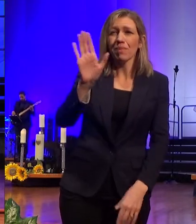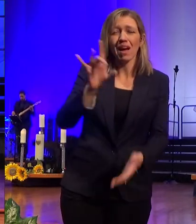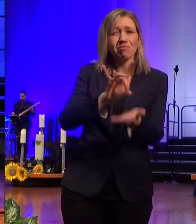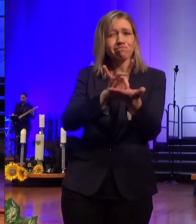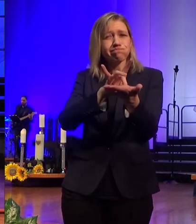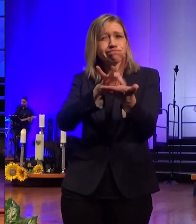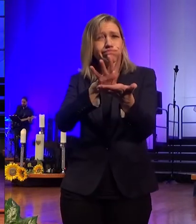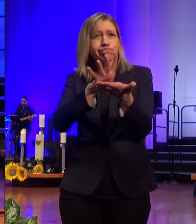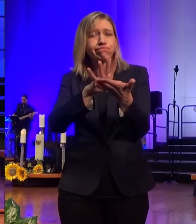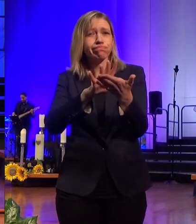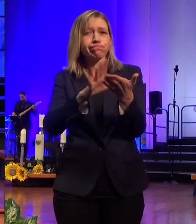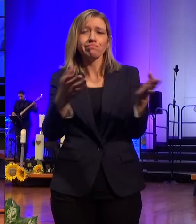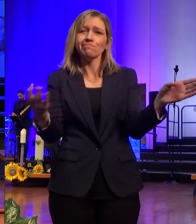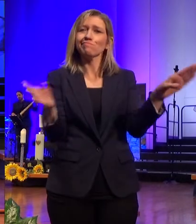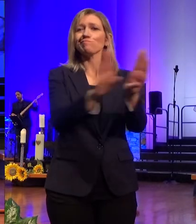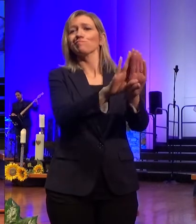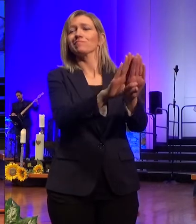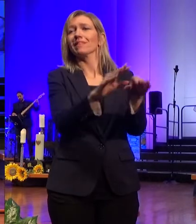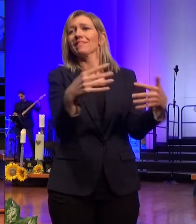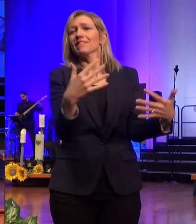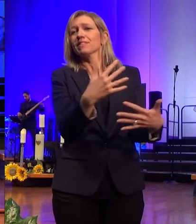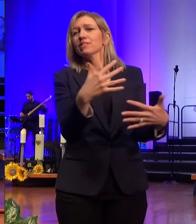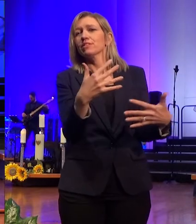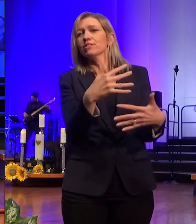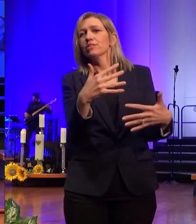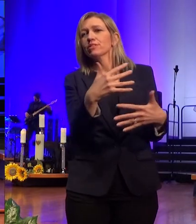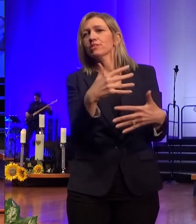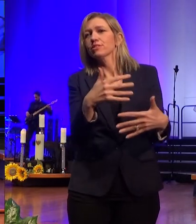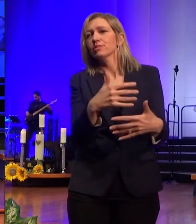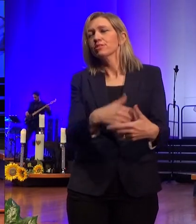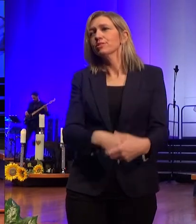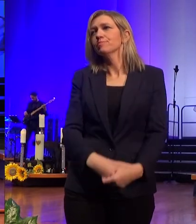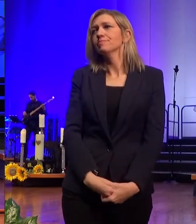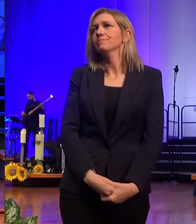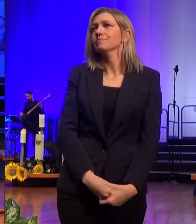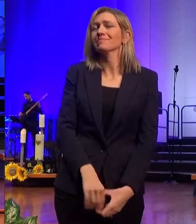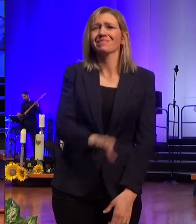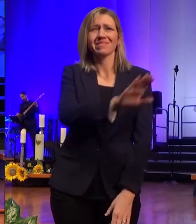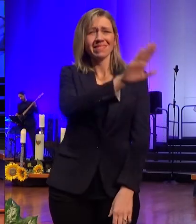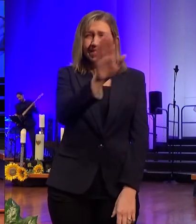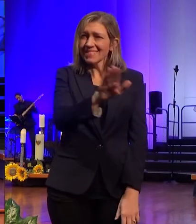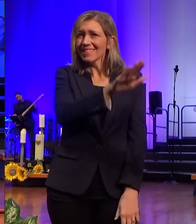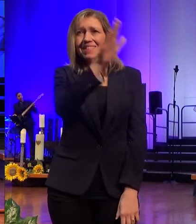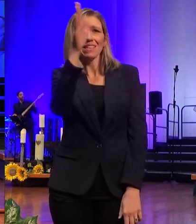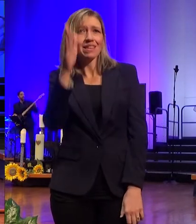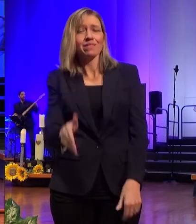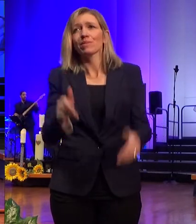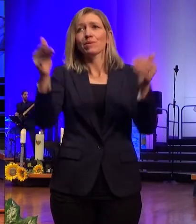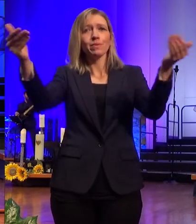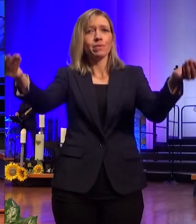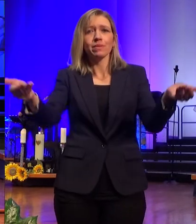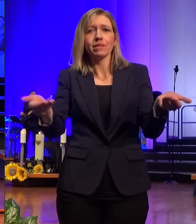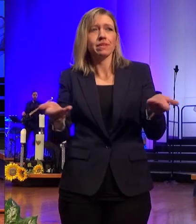goodbye, goodbye, fear. Whoa, you will never be